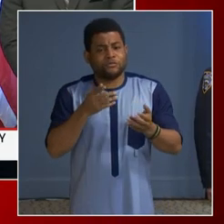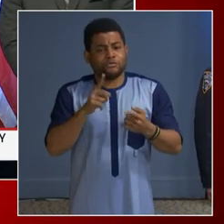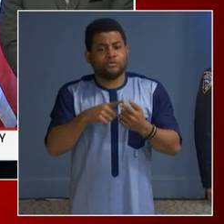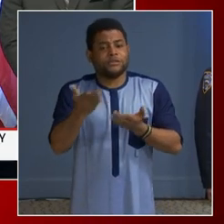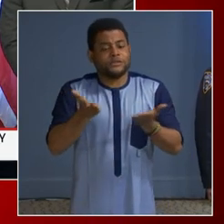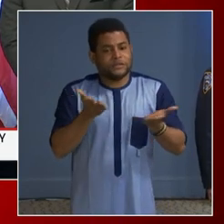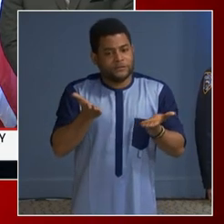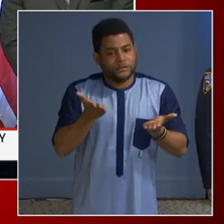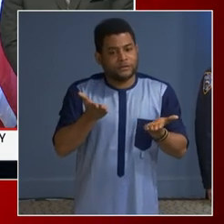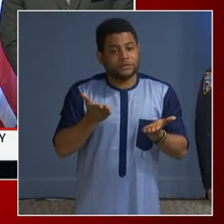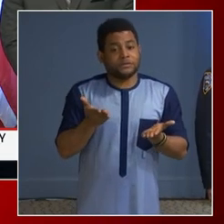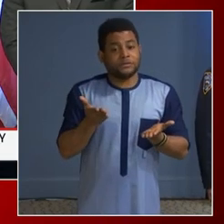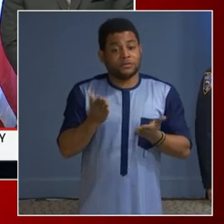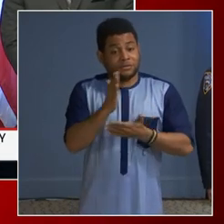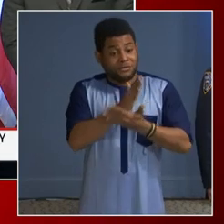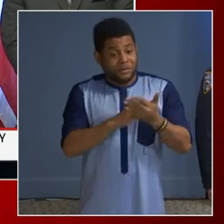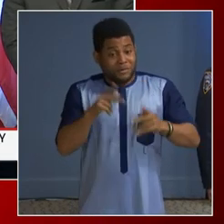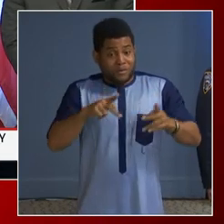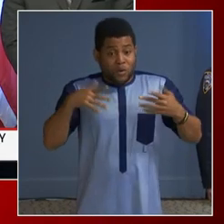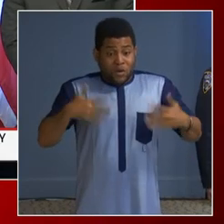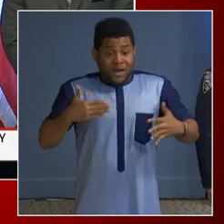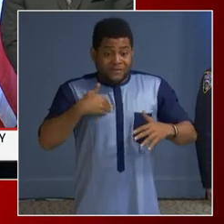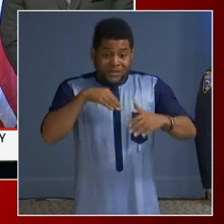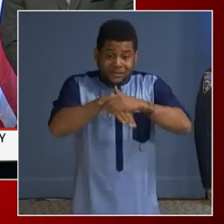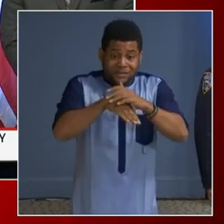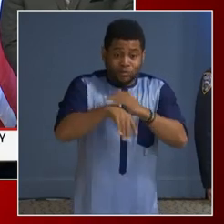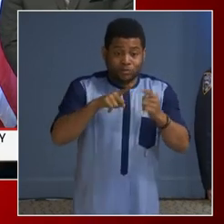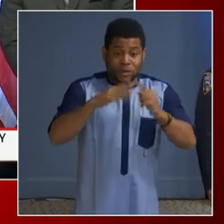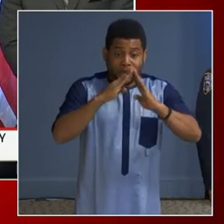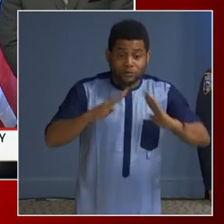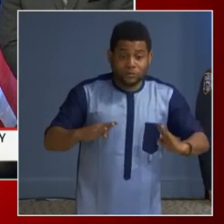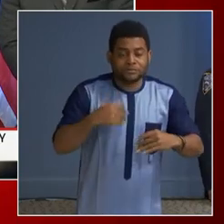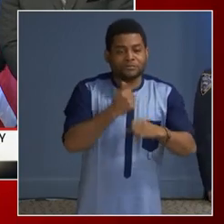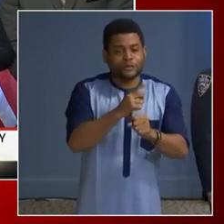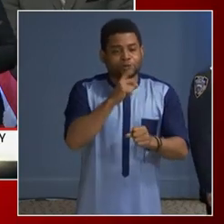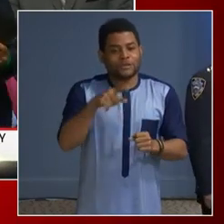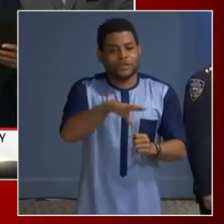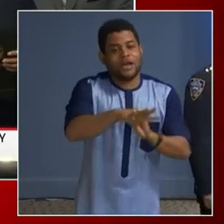we need to get them connected to housing and get them off the street. Mayor? Yes.